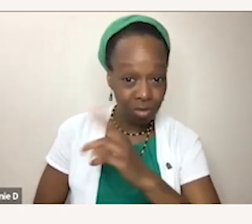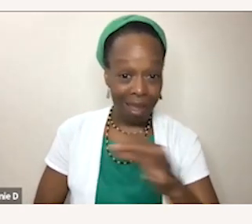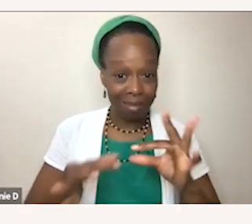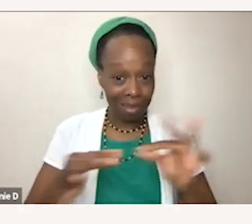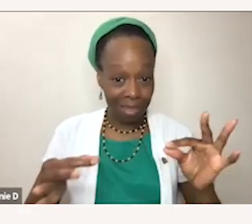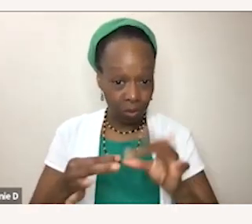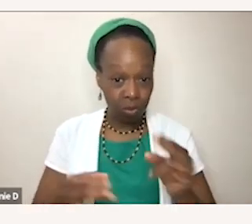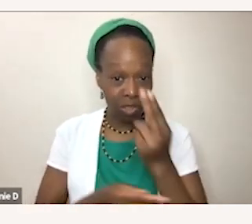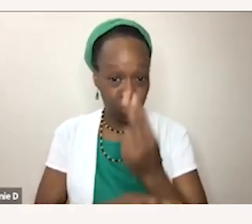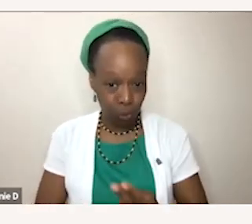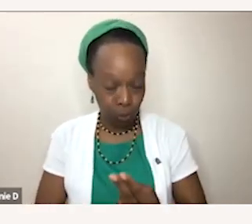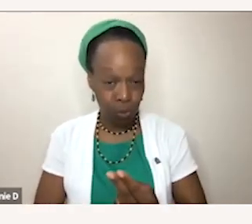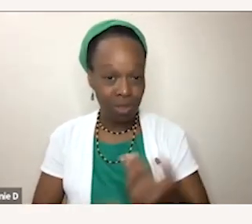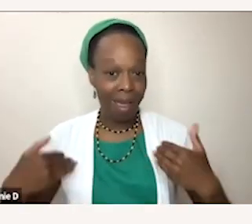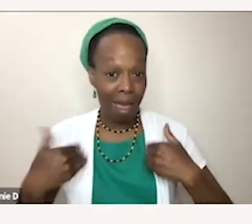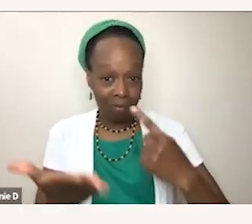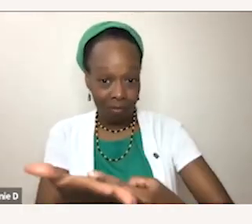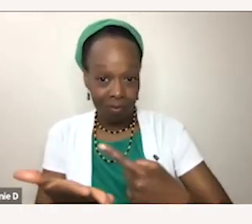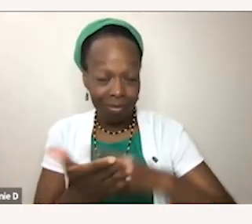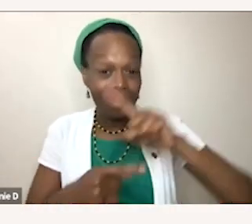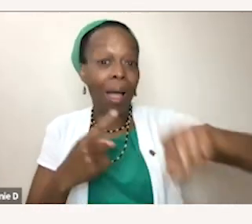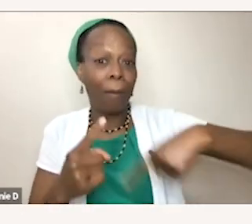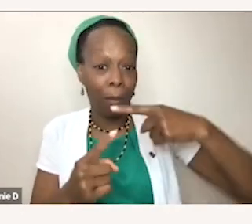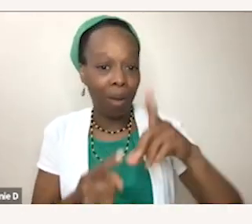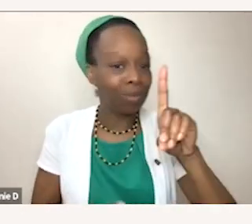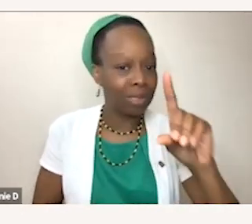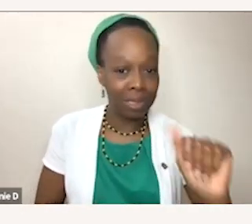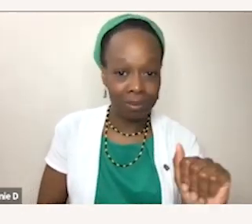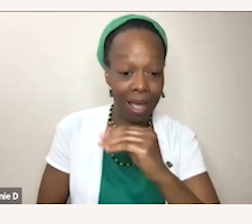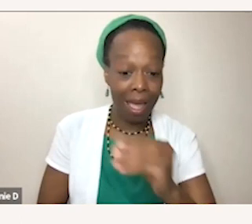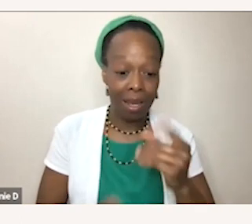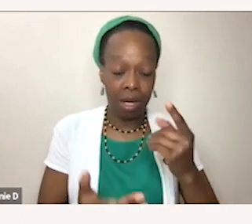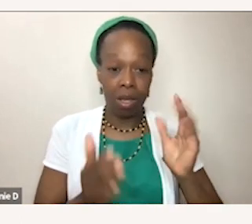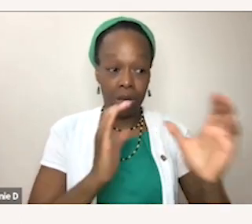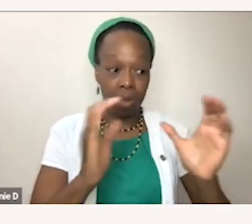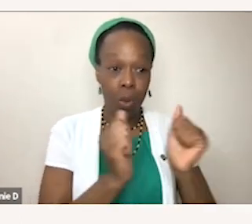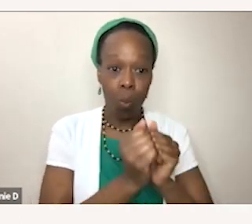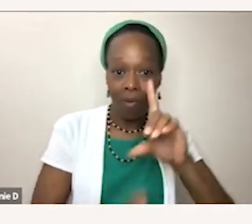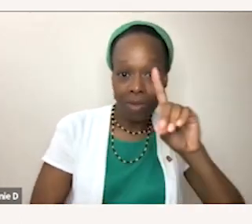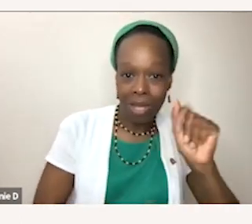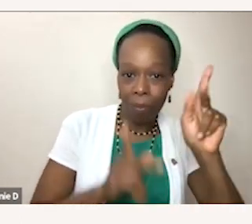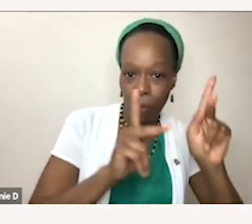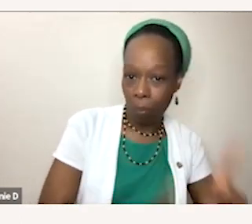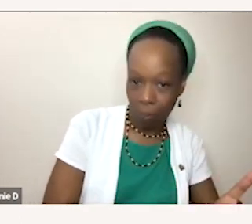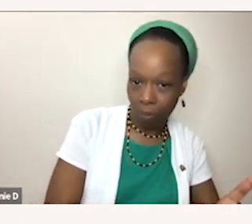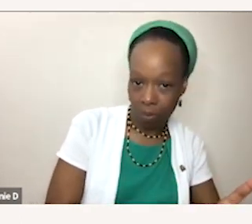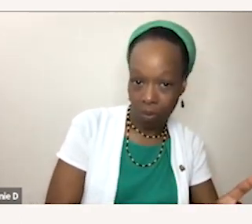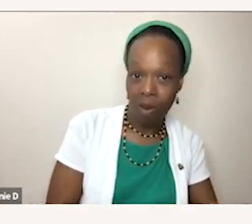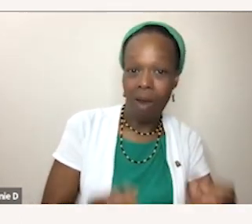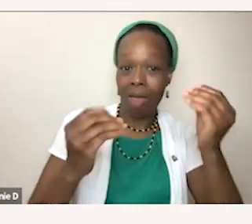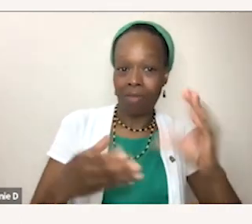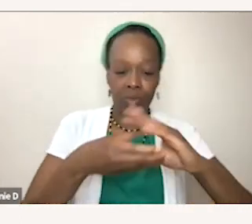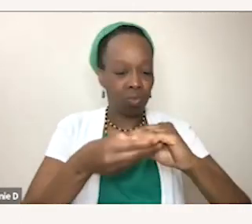using to talk about disability and talk to disabled people. So a lot of that narrative has